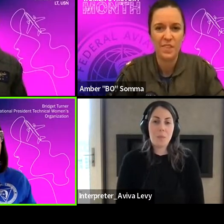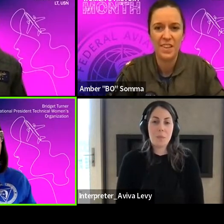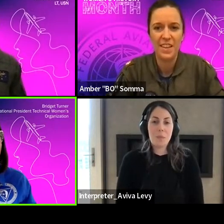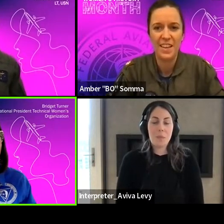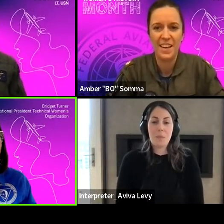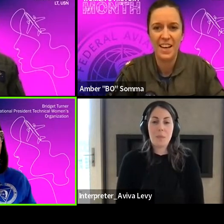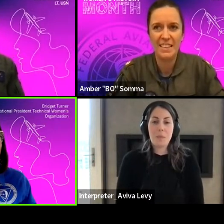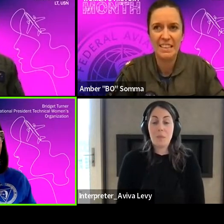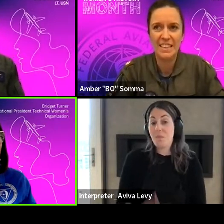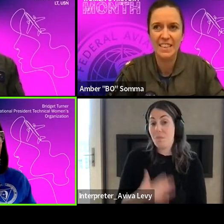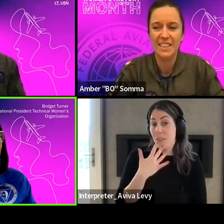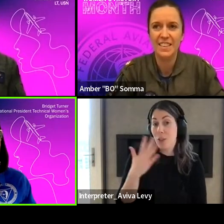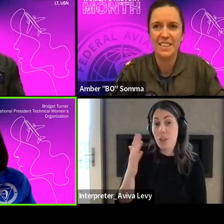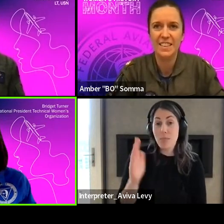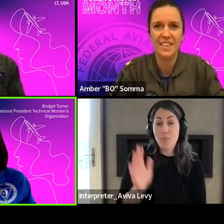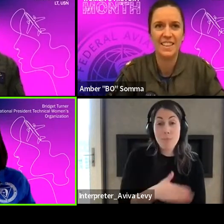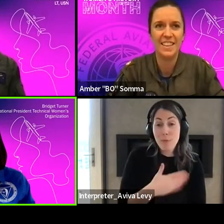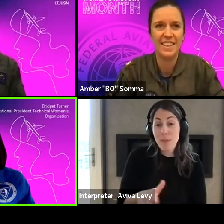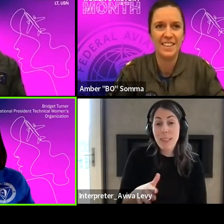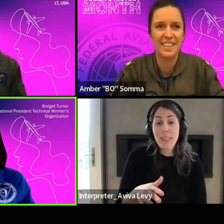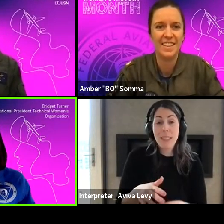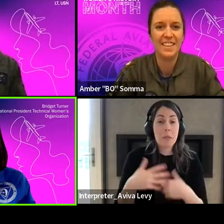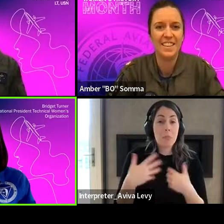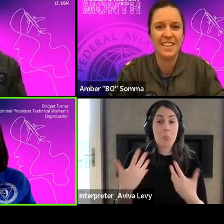Favorite music? Song?